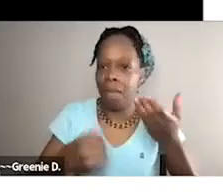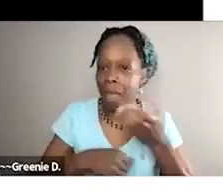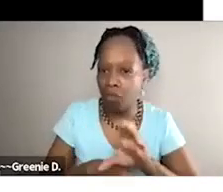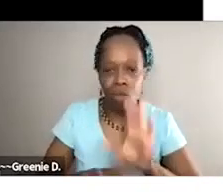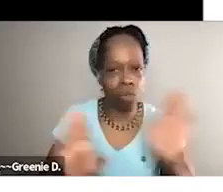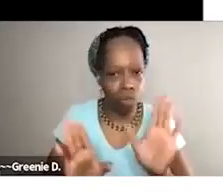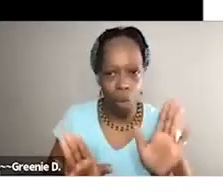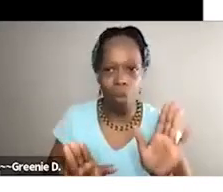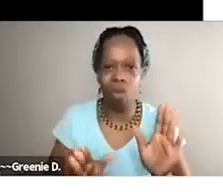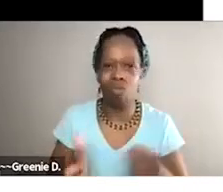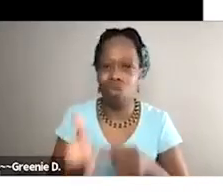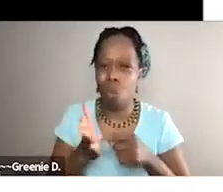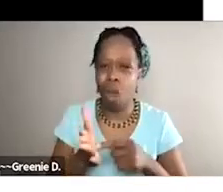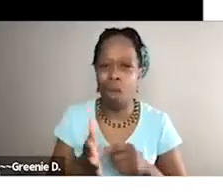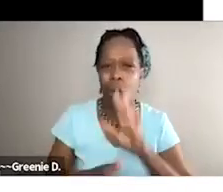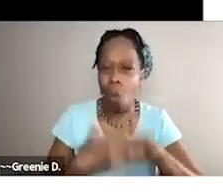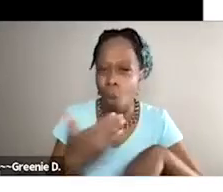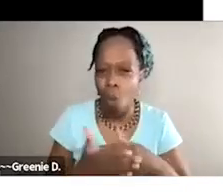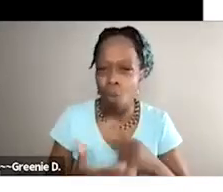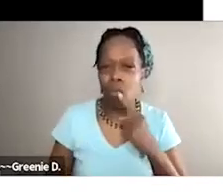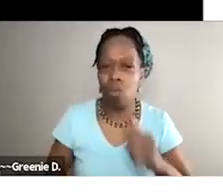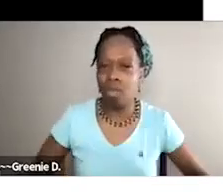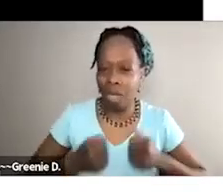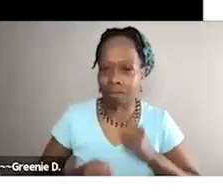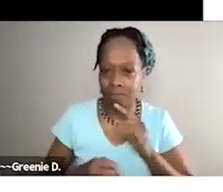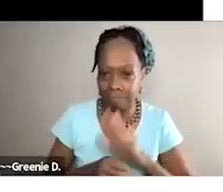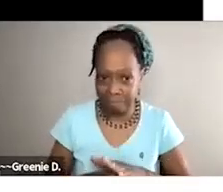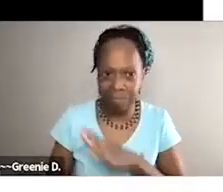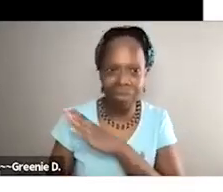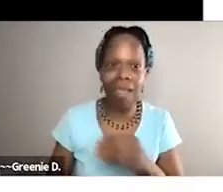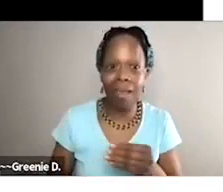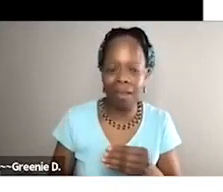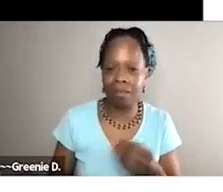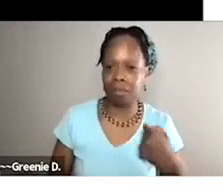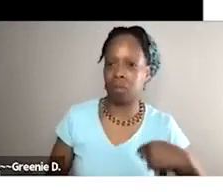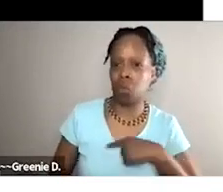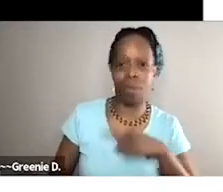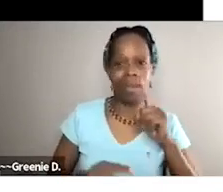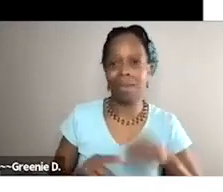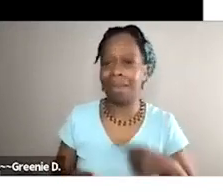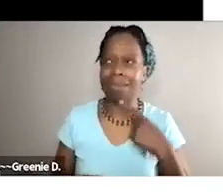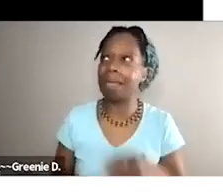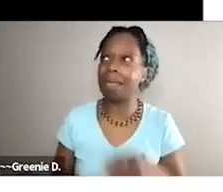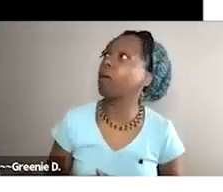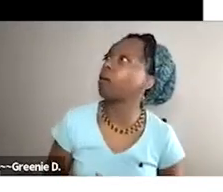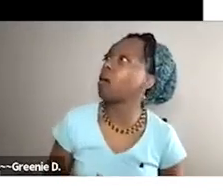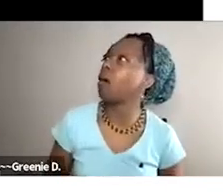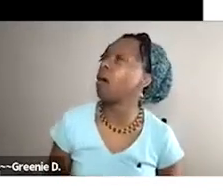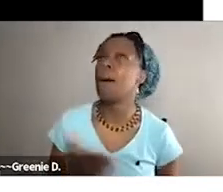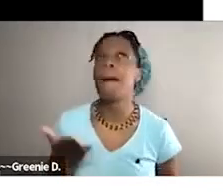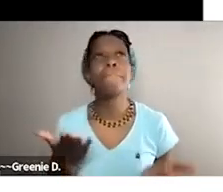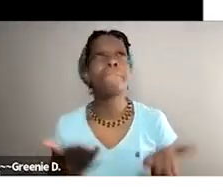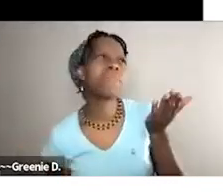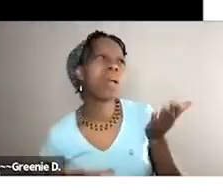And I think the other thing is to remember is that we can't view accessibility as an option or an afterthought. It really should just be part of